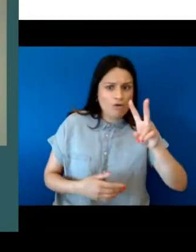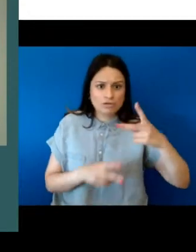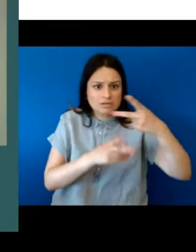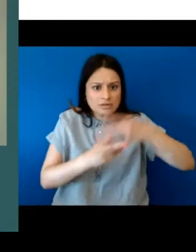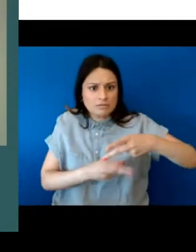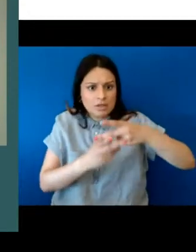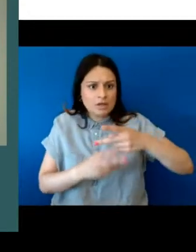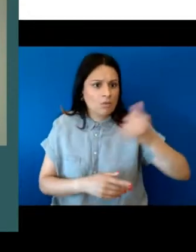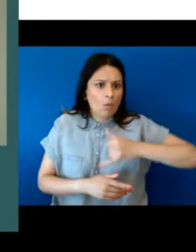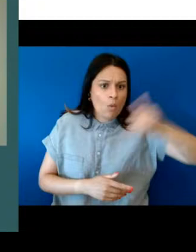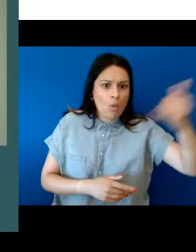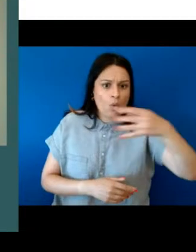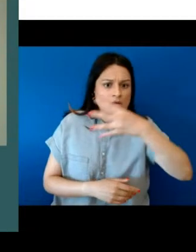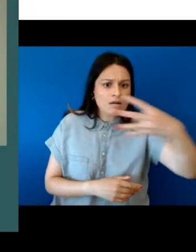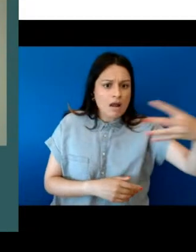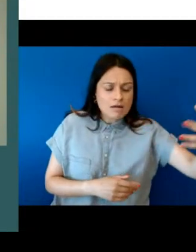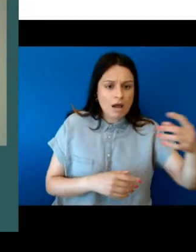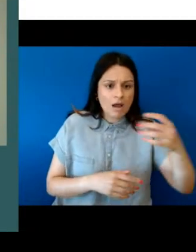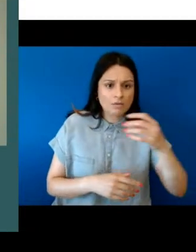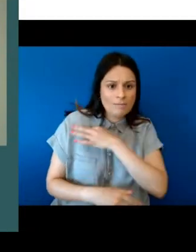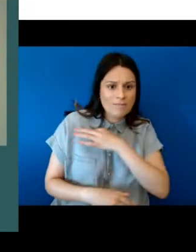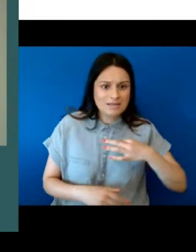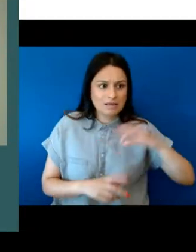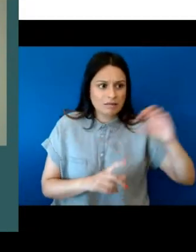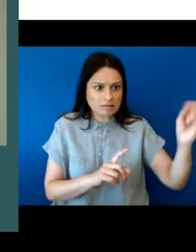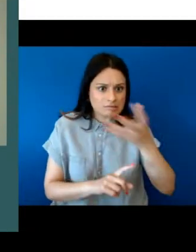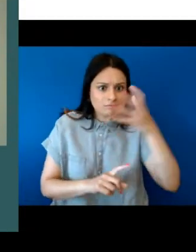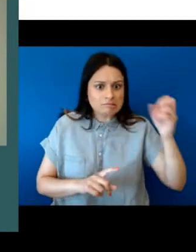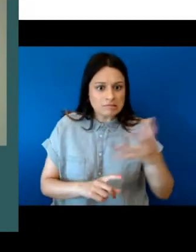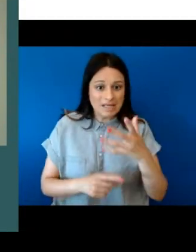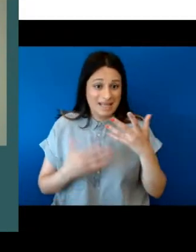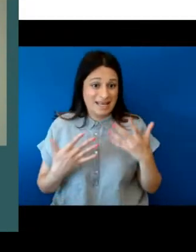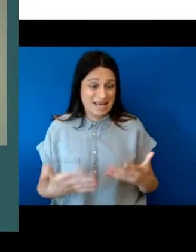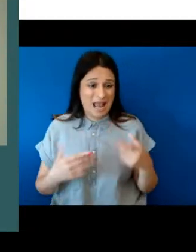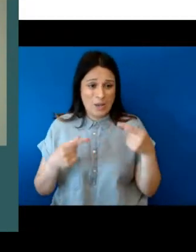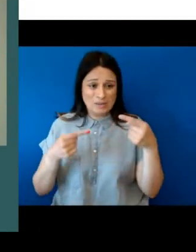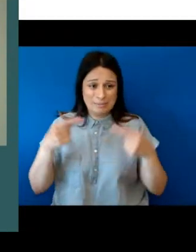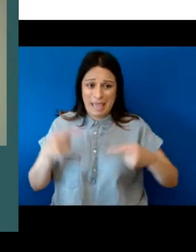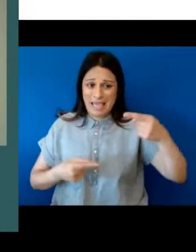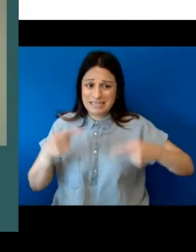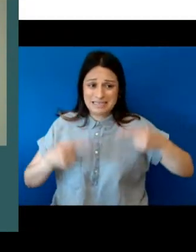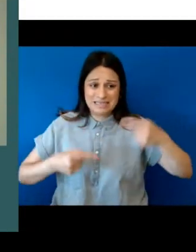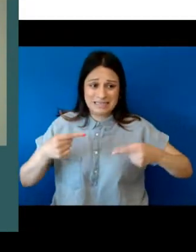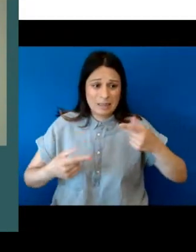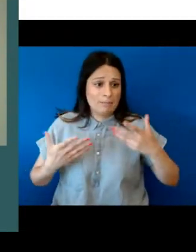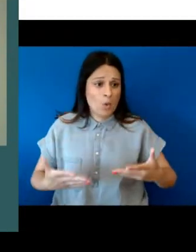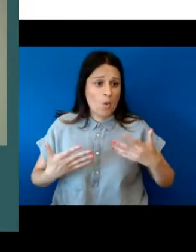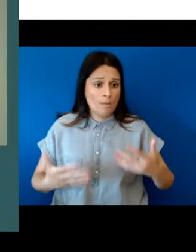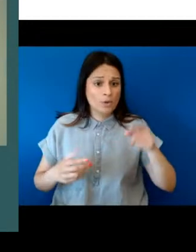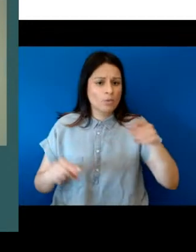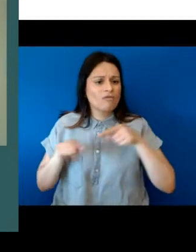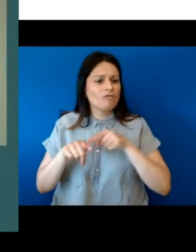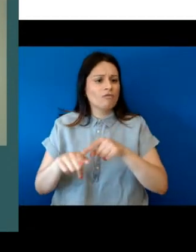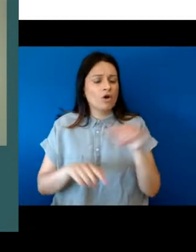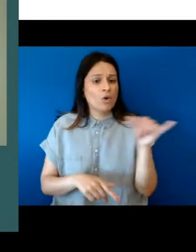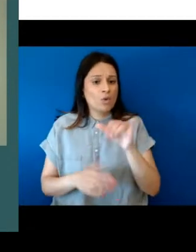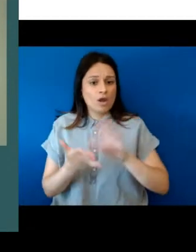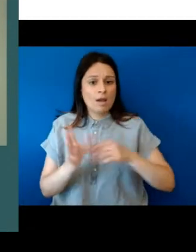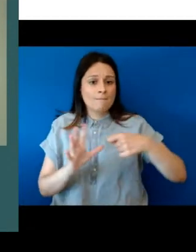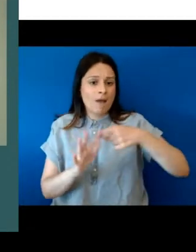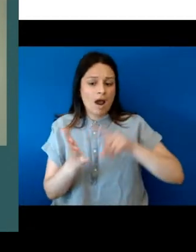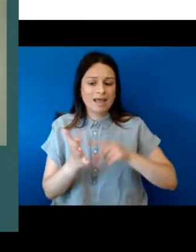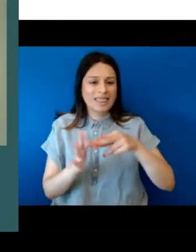advice? So there's a huge debate out at the moment for any of you that follow Mark Levy